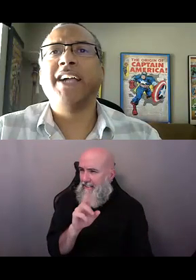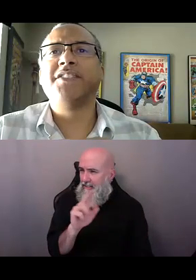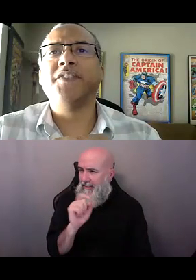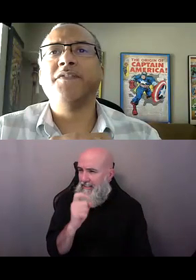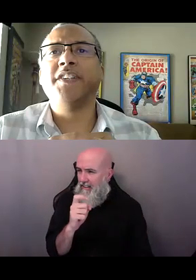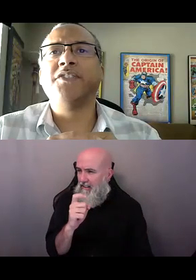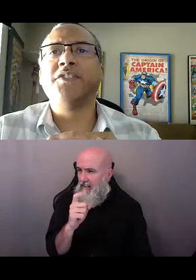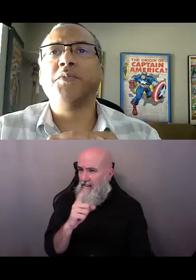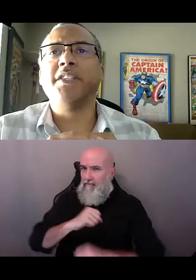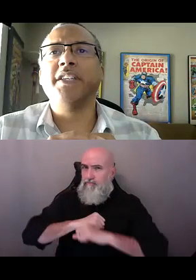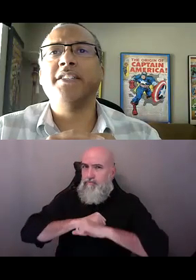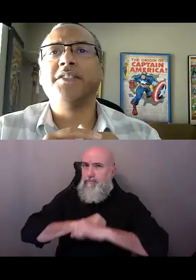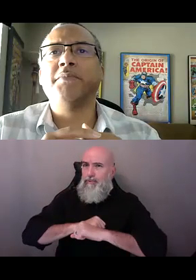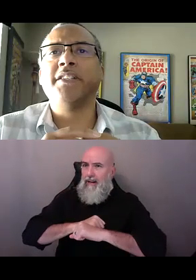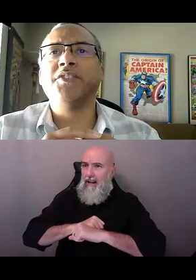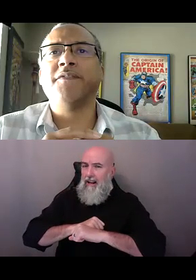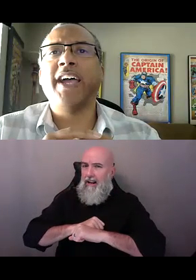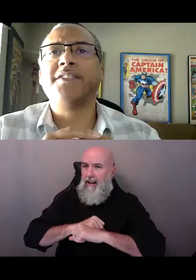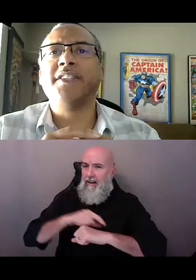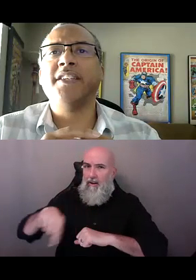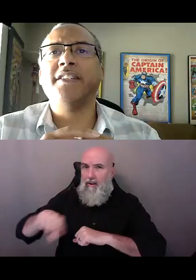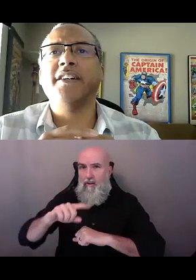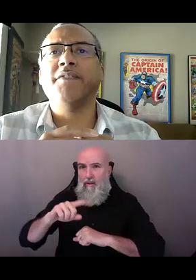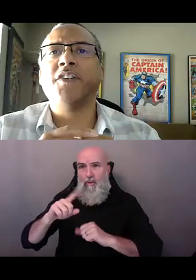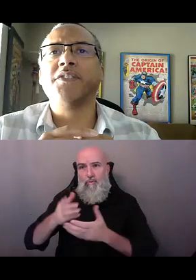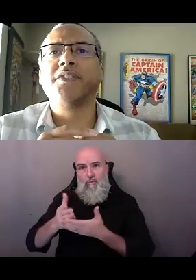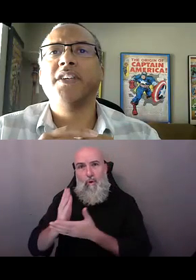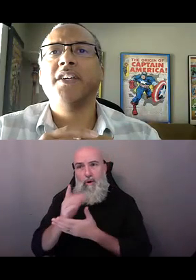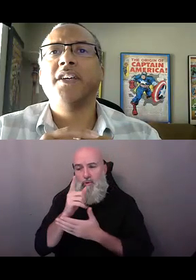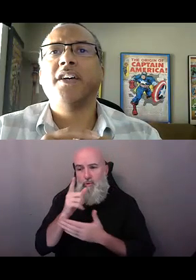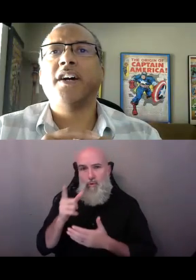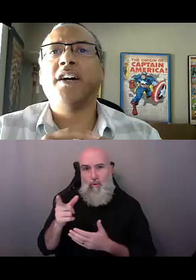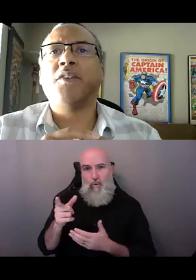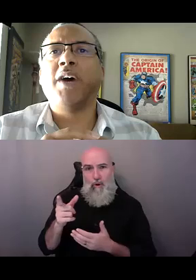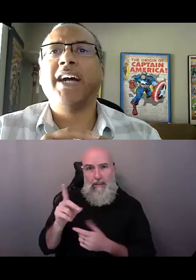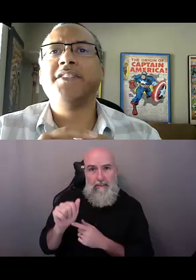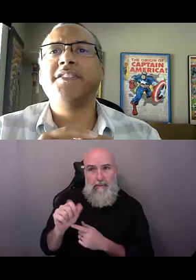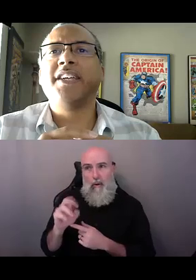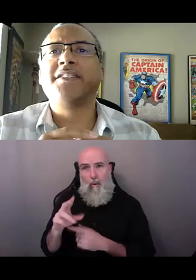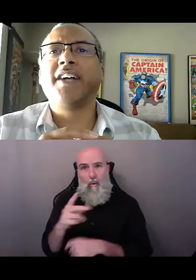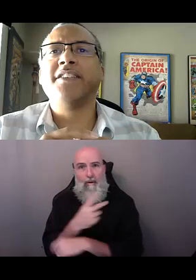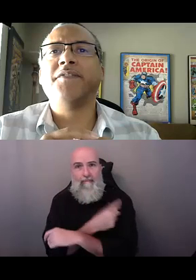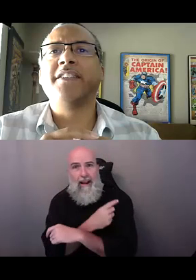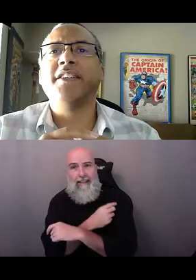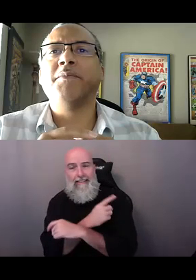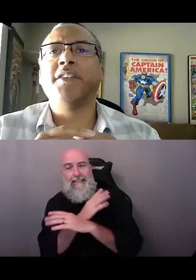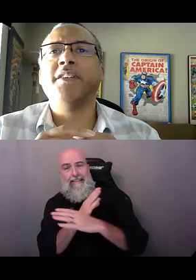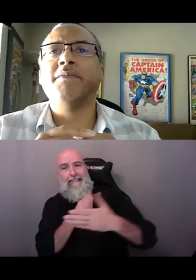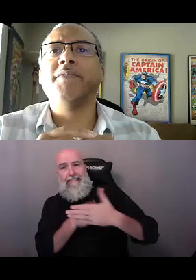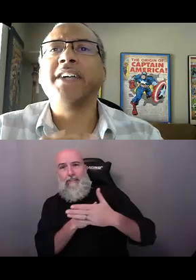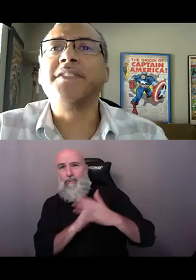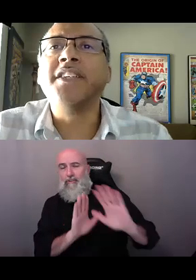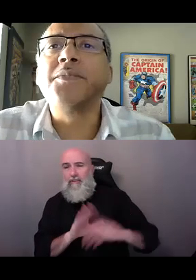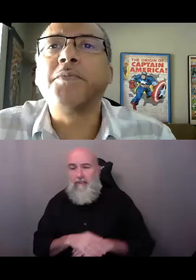the rights of individuals with disabilities or vaccine adverse? Why is DRTX hiding the fact that